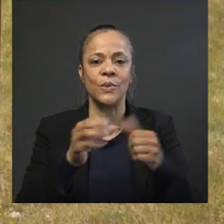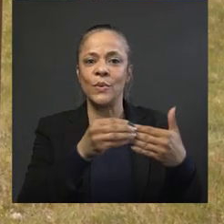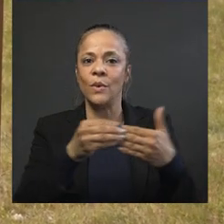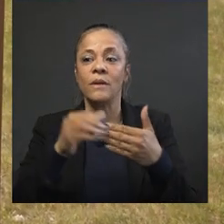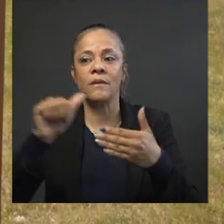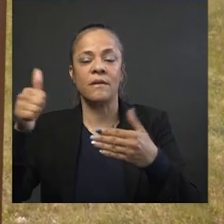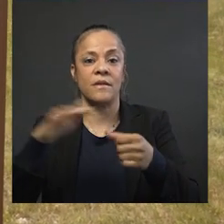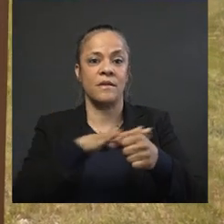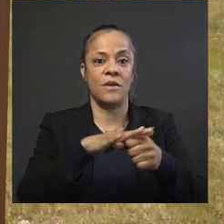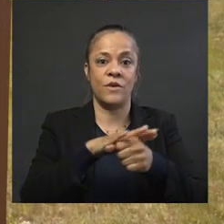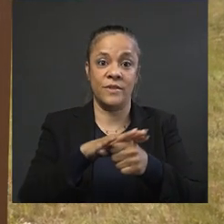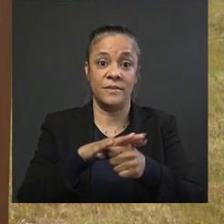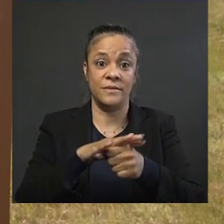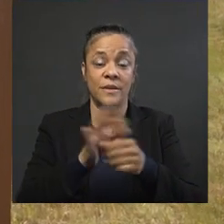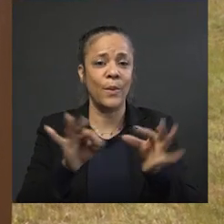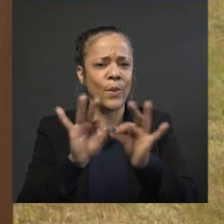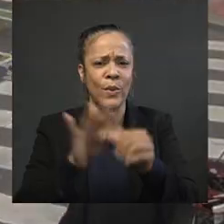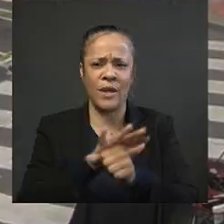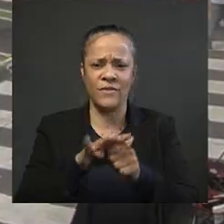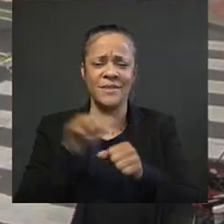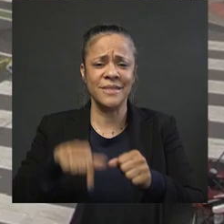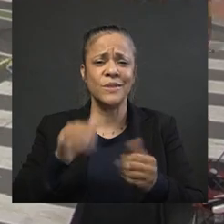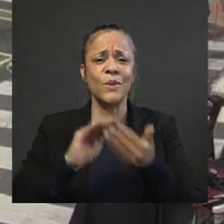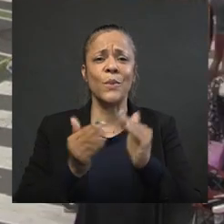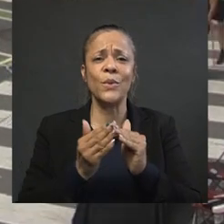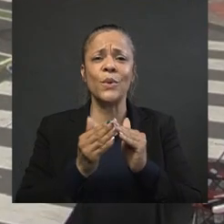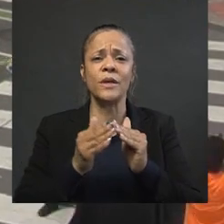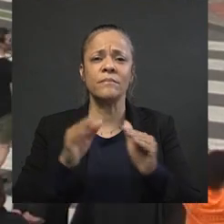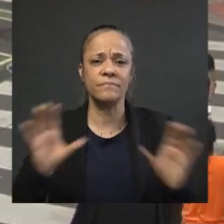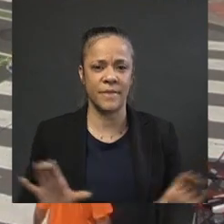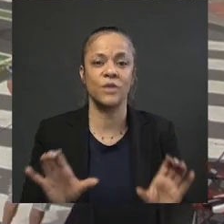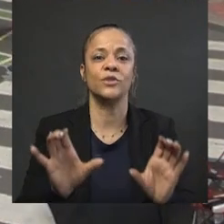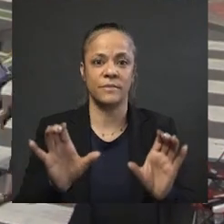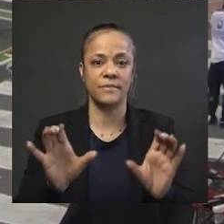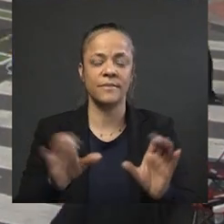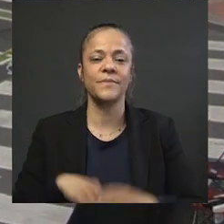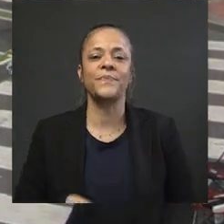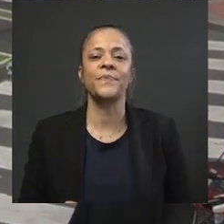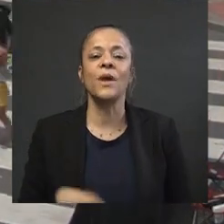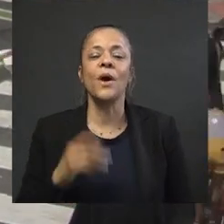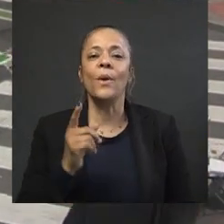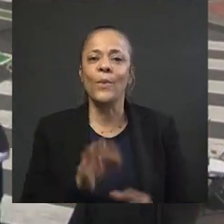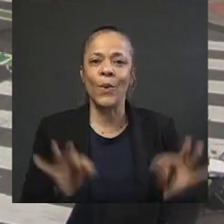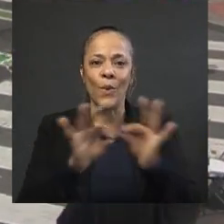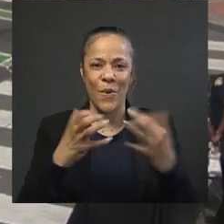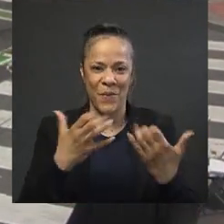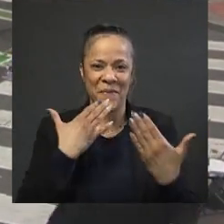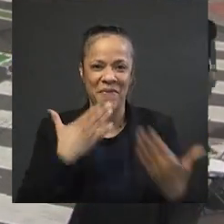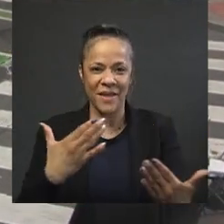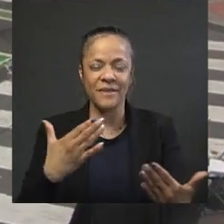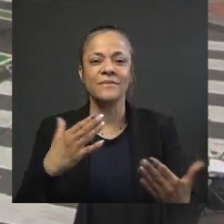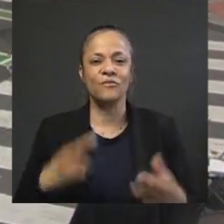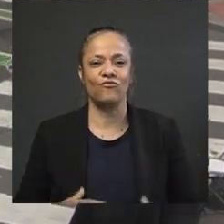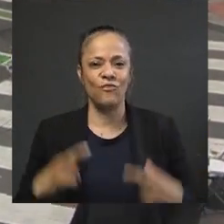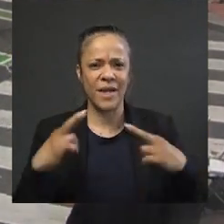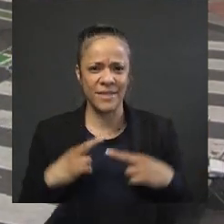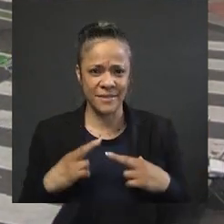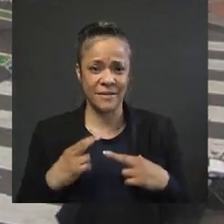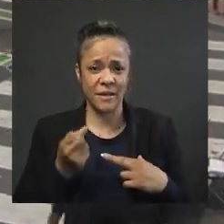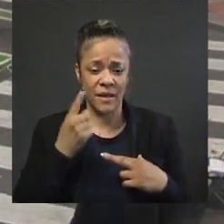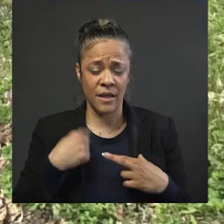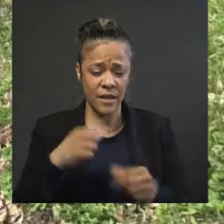lead other municipalities in so many critical areas. We are a community of action. Most importantly, I'd like to thank the